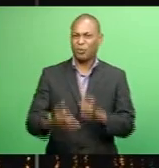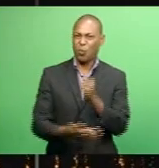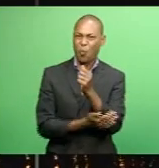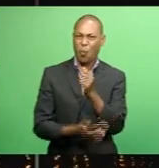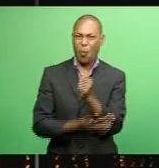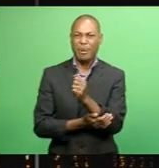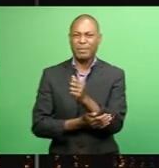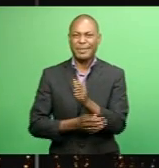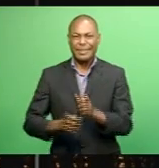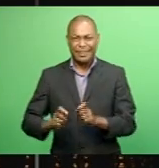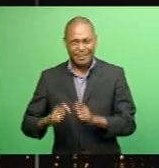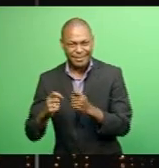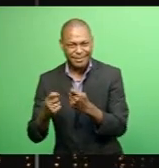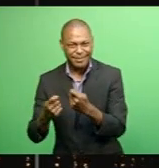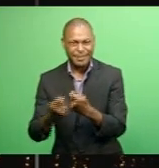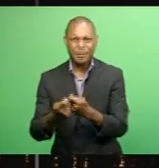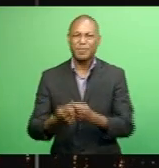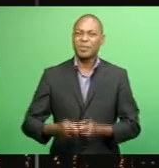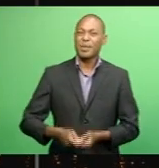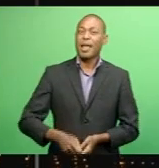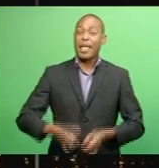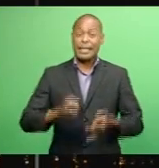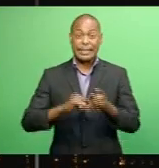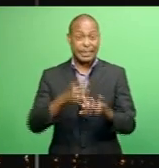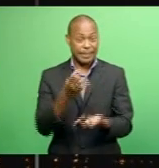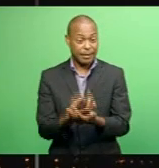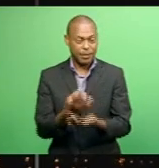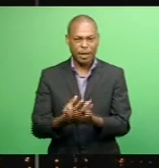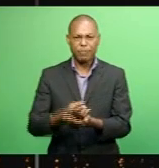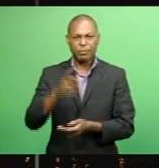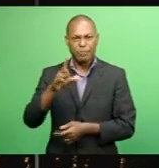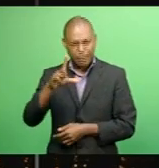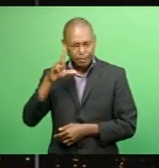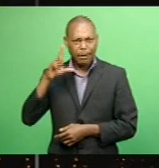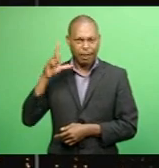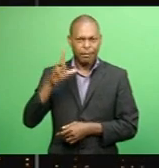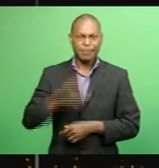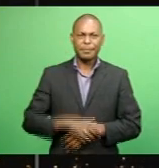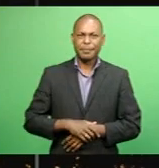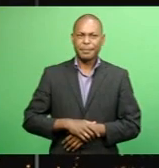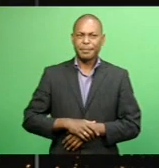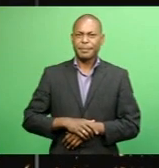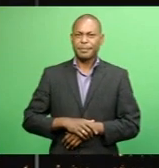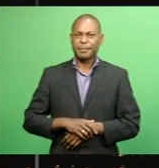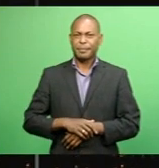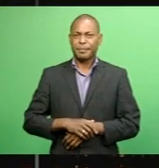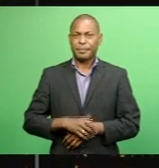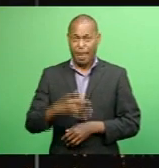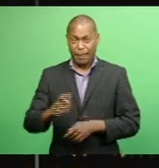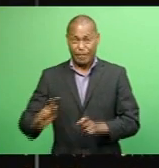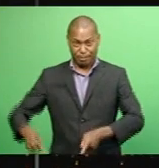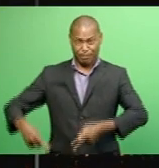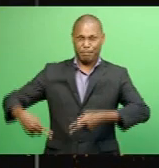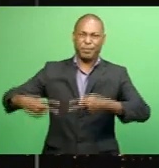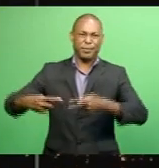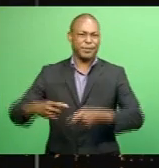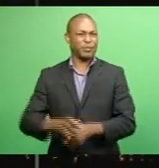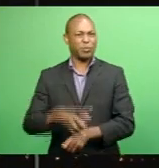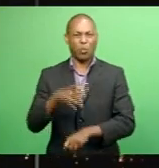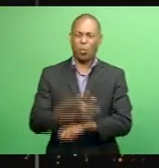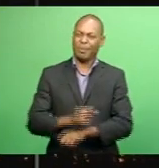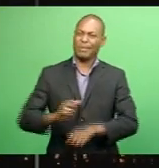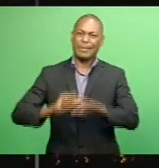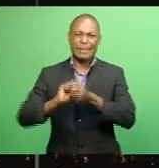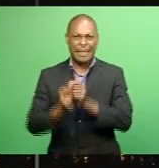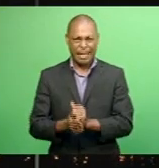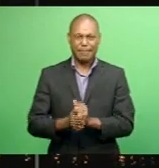7 series at Ratu Nganulau Park in Savusavu yesterday. The series leaders dominated the game from the get-go,